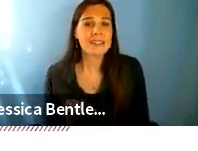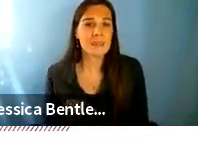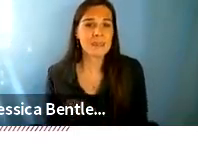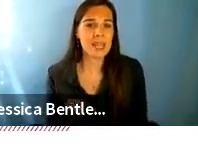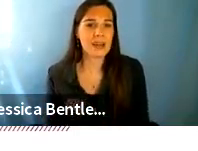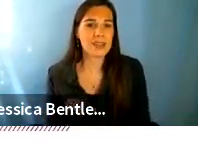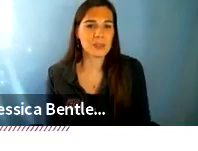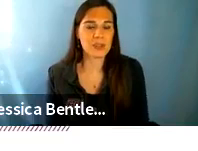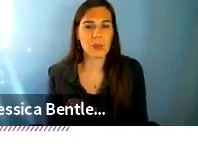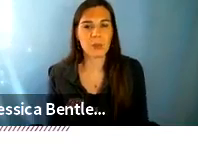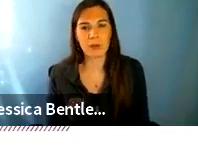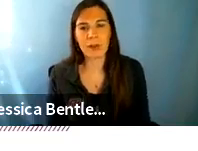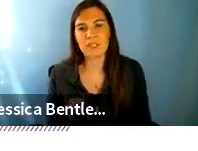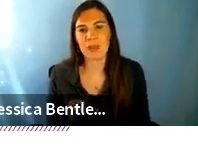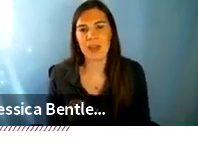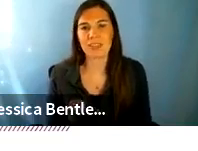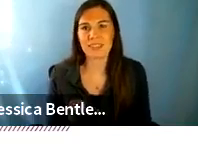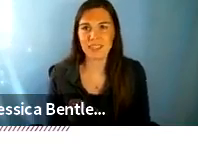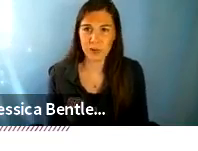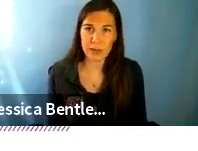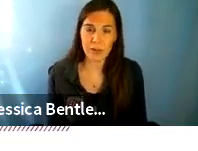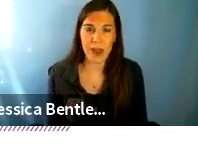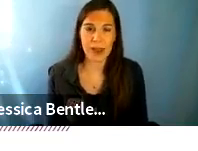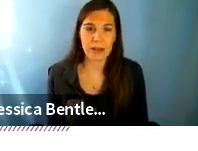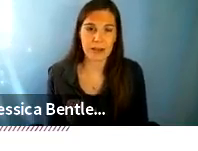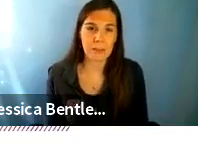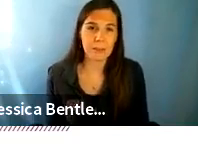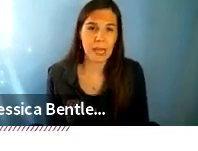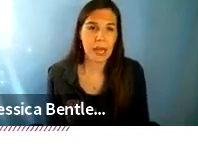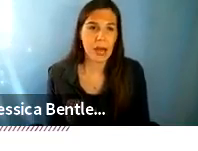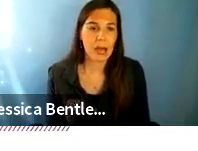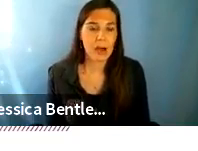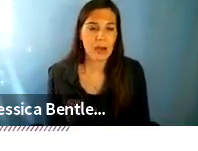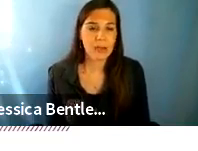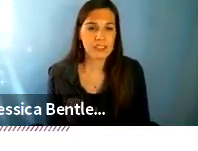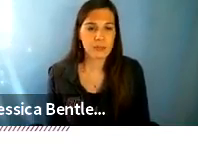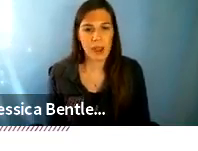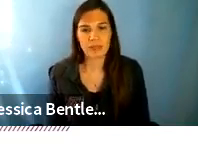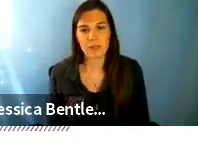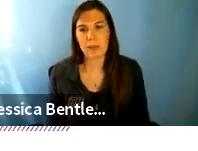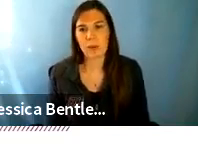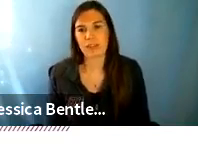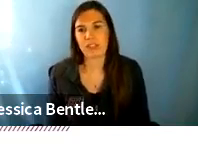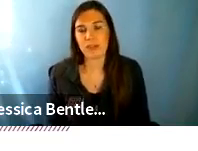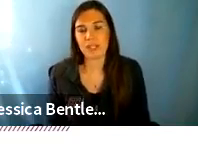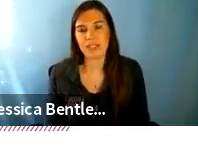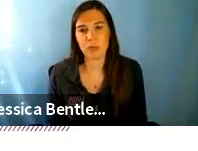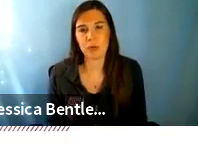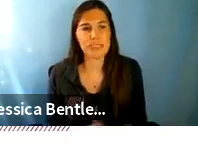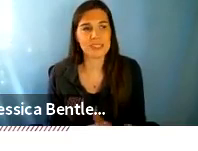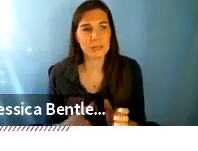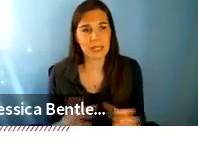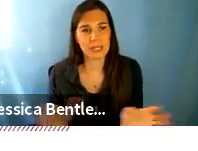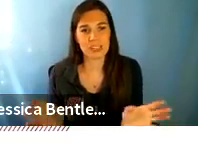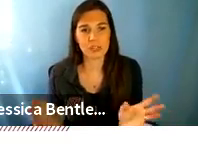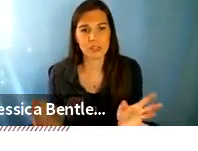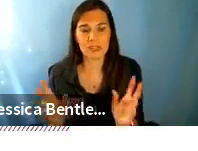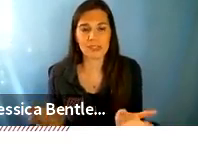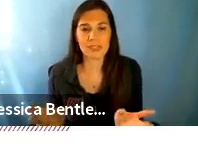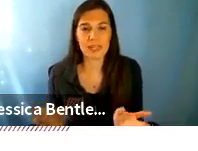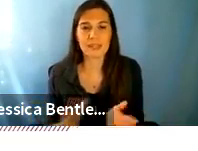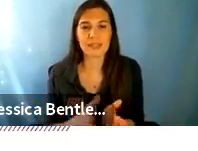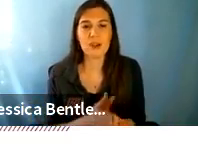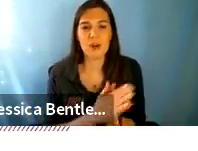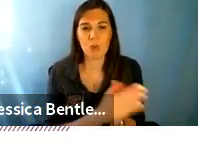And then something else with our program is we have a 6-credit practicum. On this practicum, our students will be split into 2